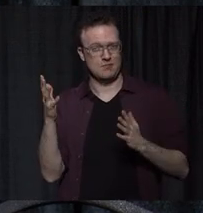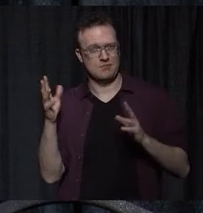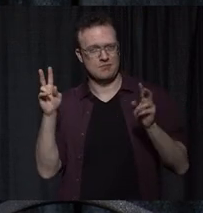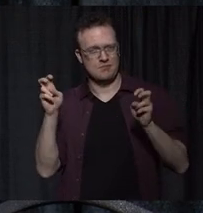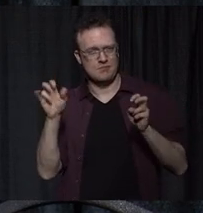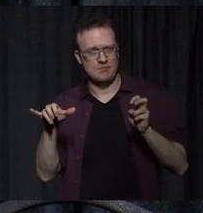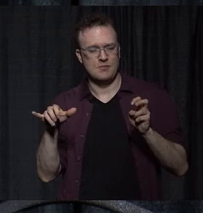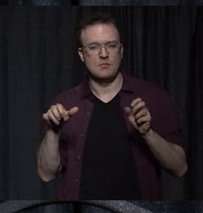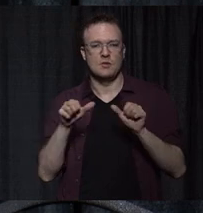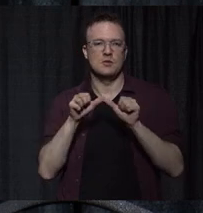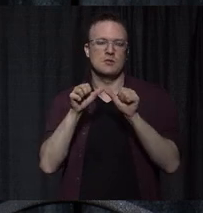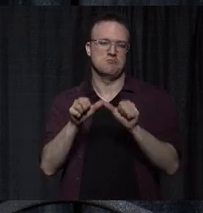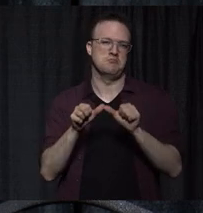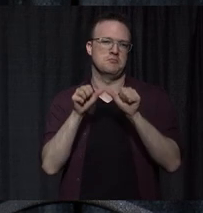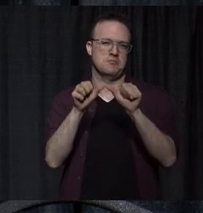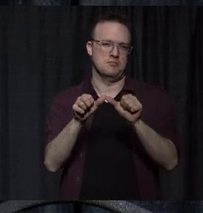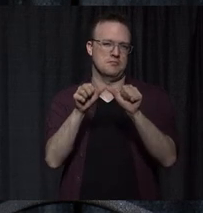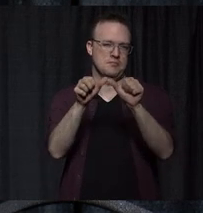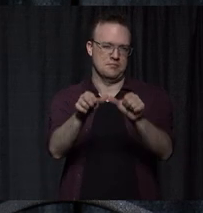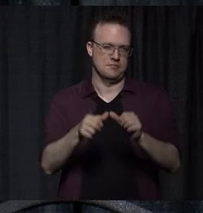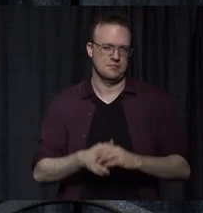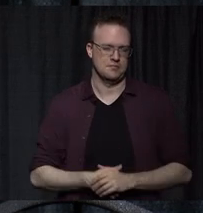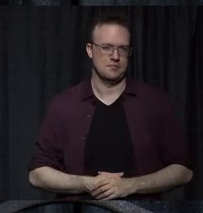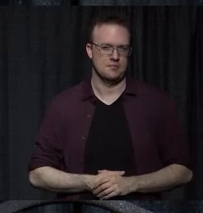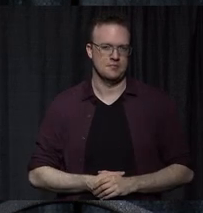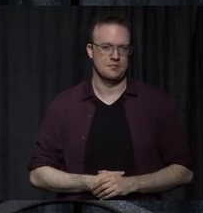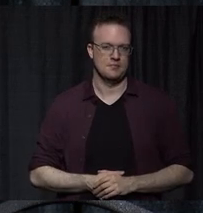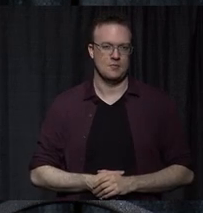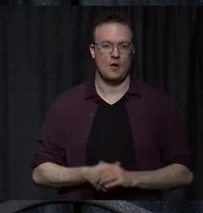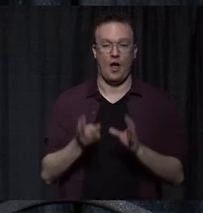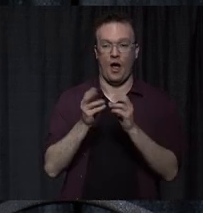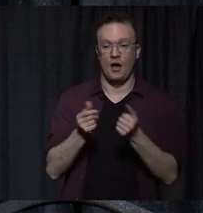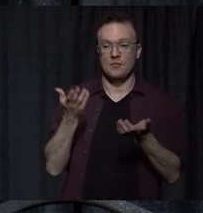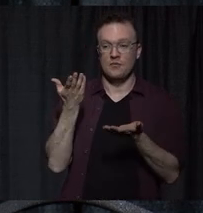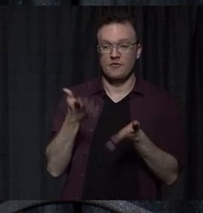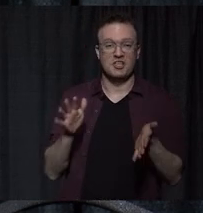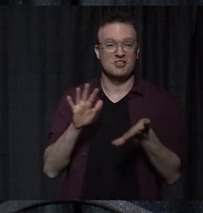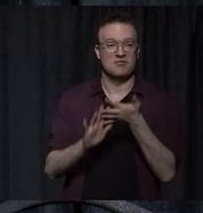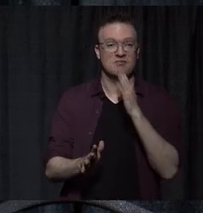is constant. It never goes away.